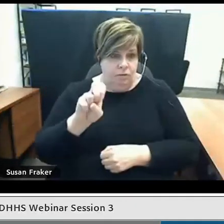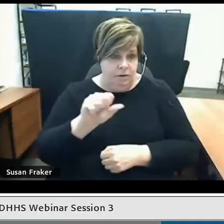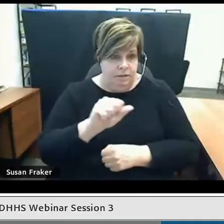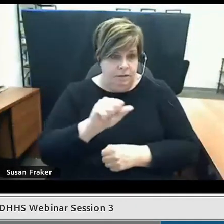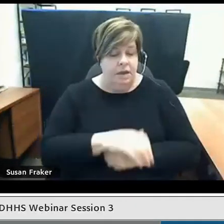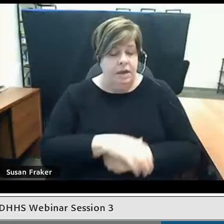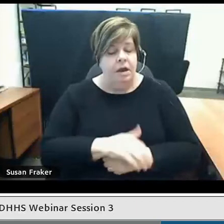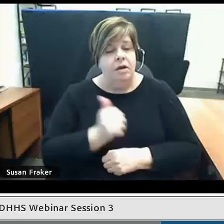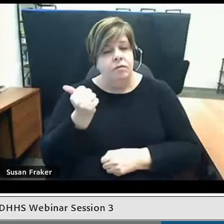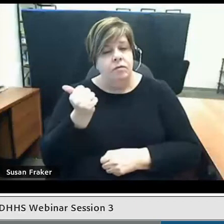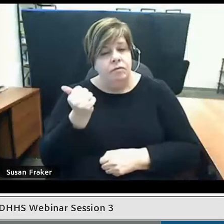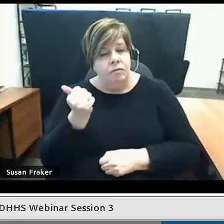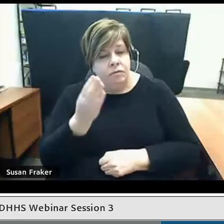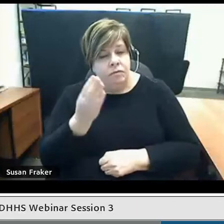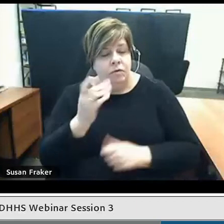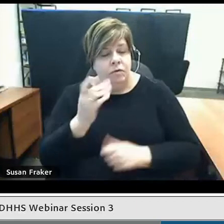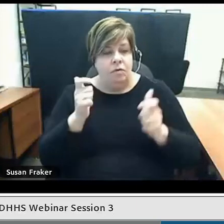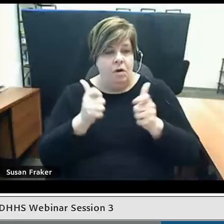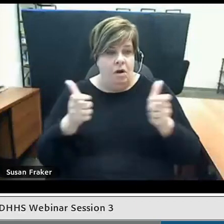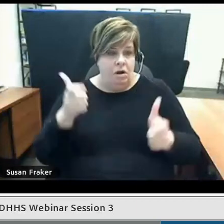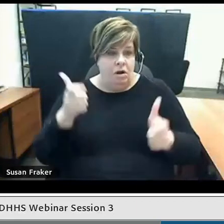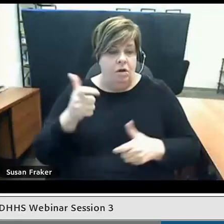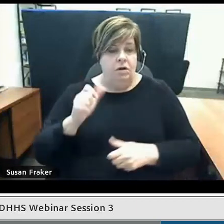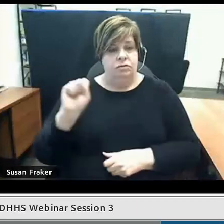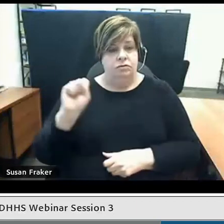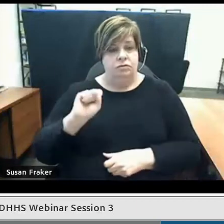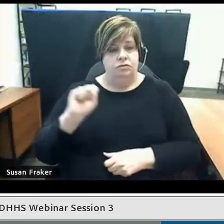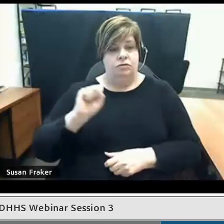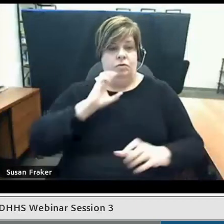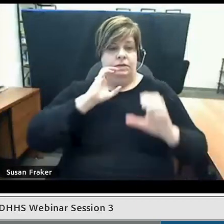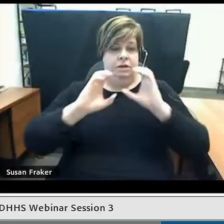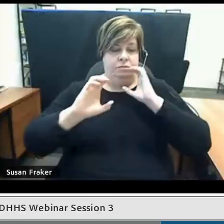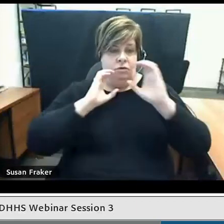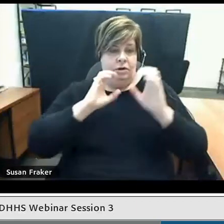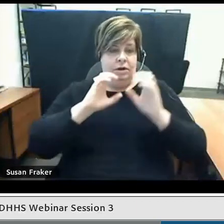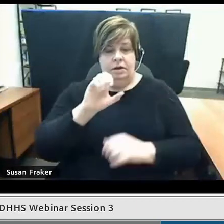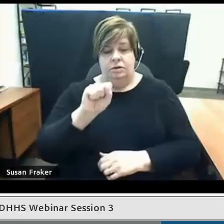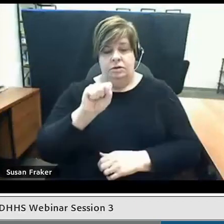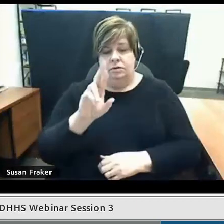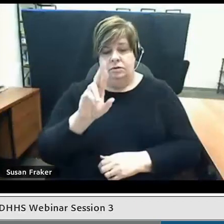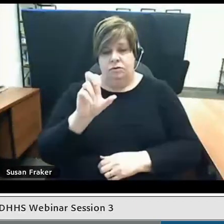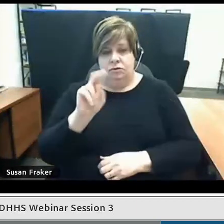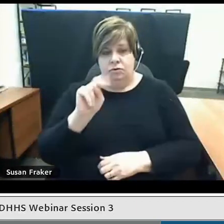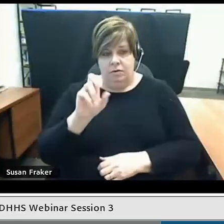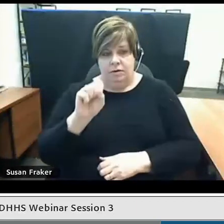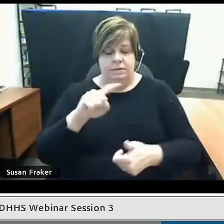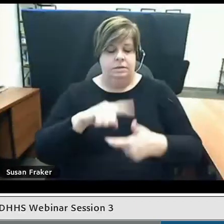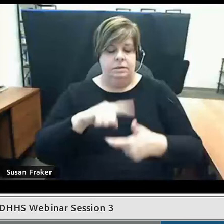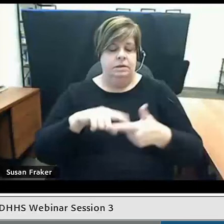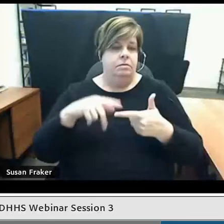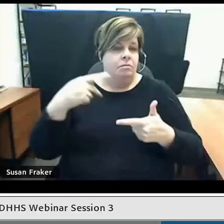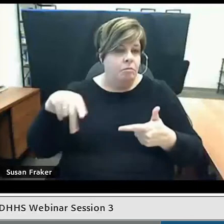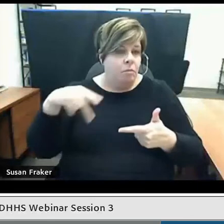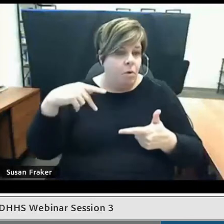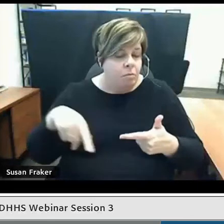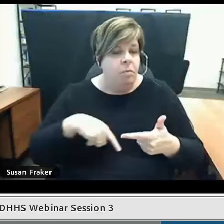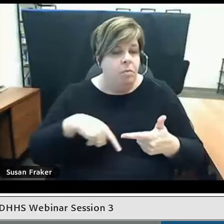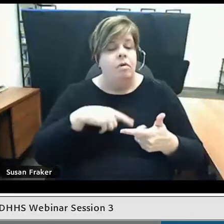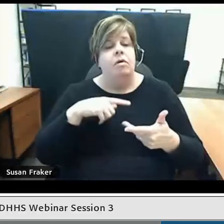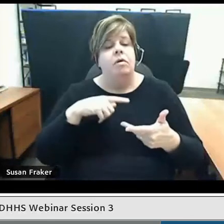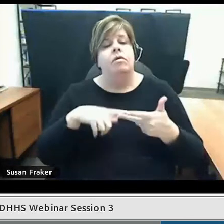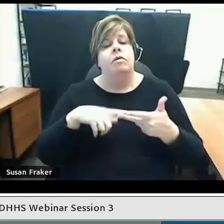few that are larger. Sorensen is a large one. Purple is a large one. There's different companies that provide